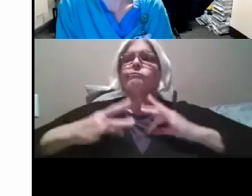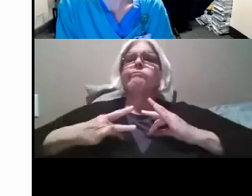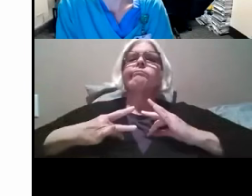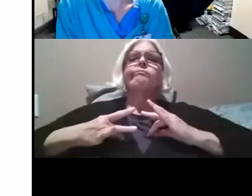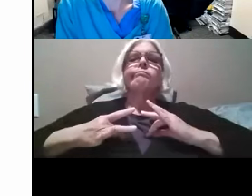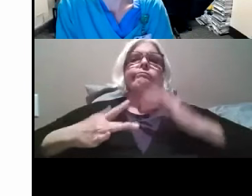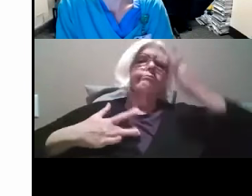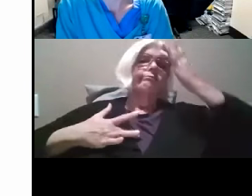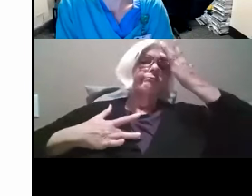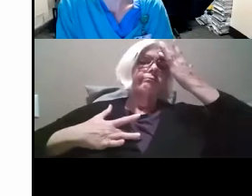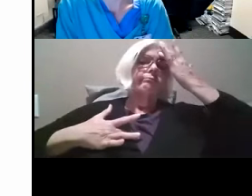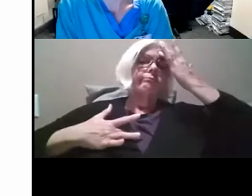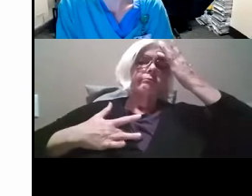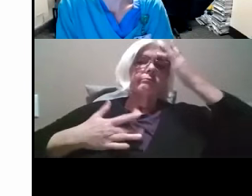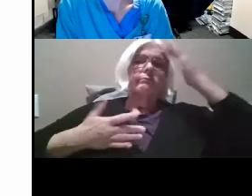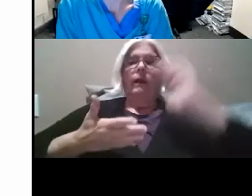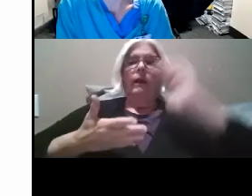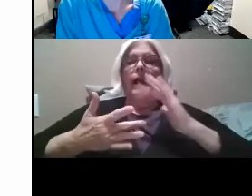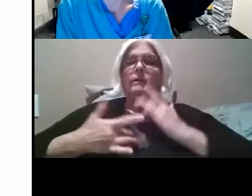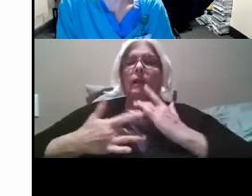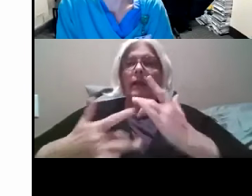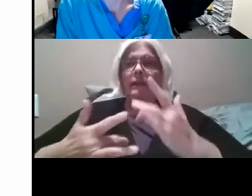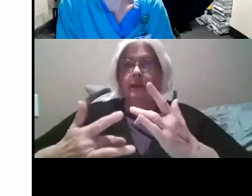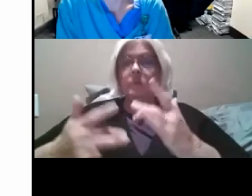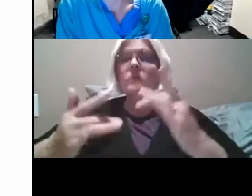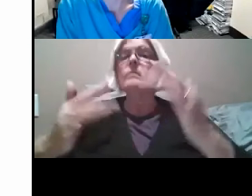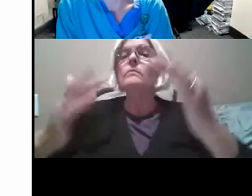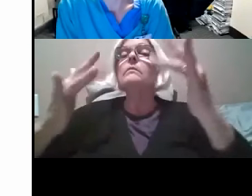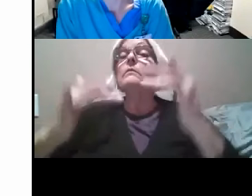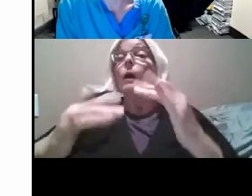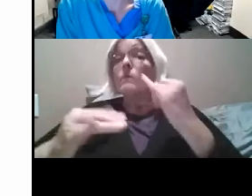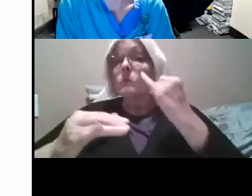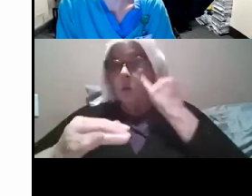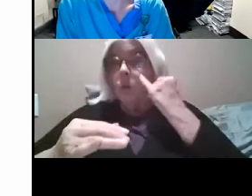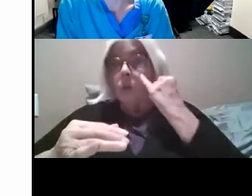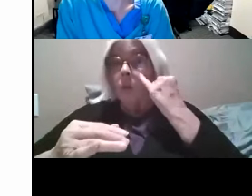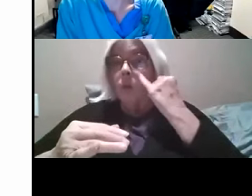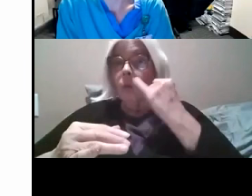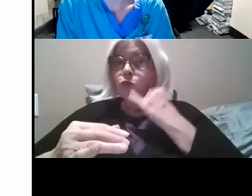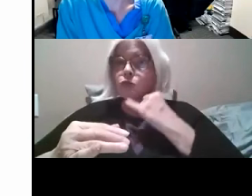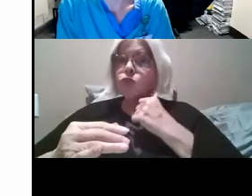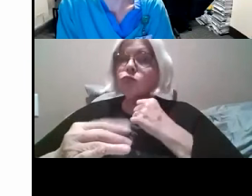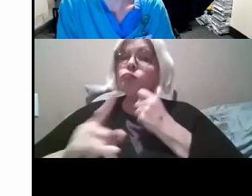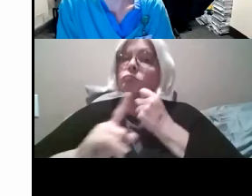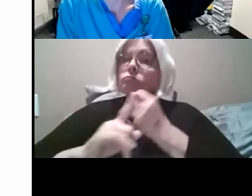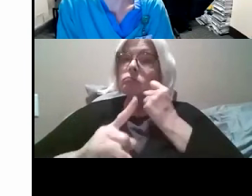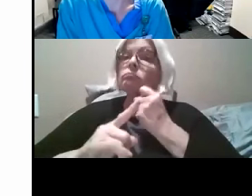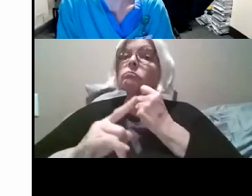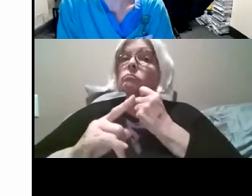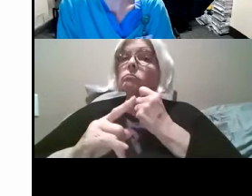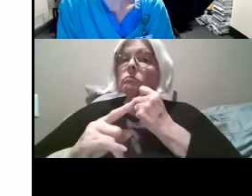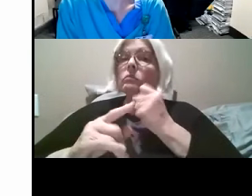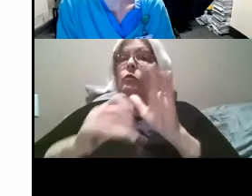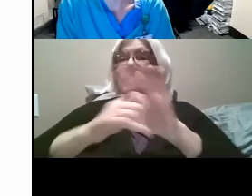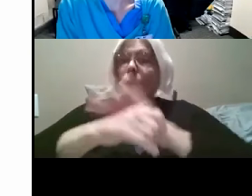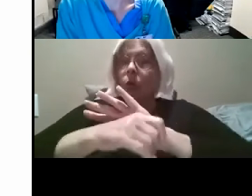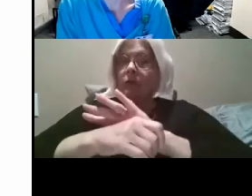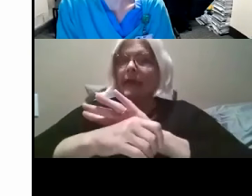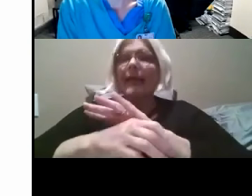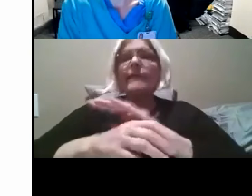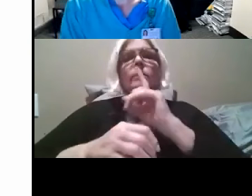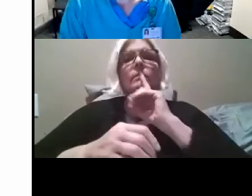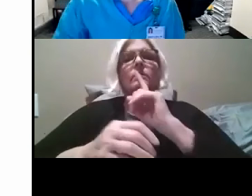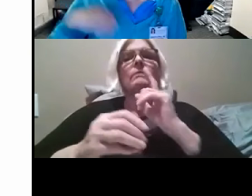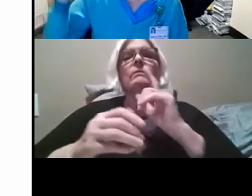And if they do get COVID, if they are exposed to it, they are much less likely to be as sick as they would have been without getting